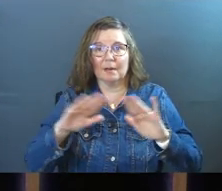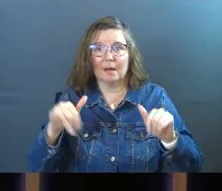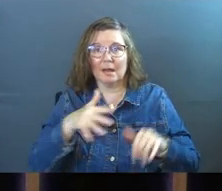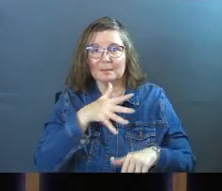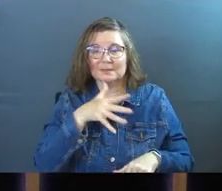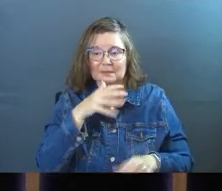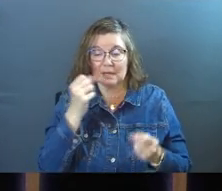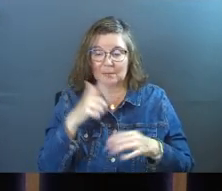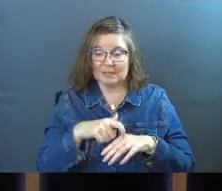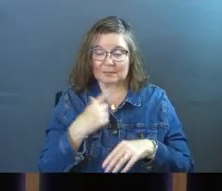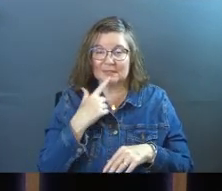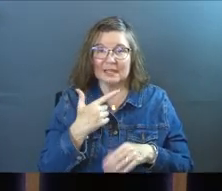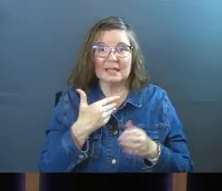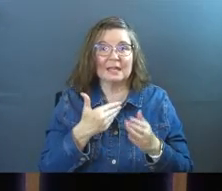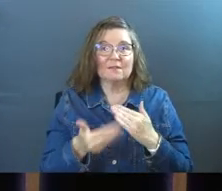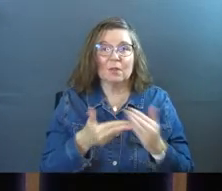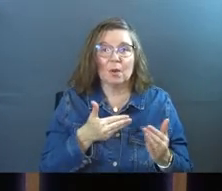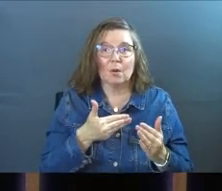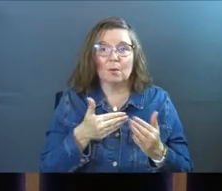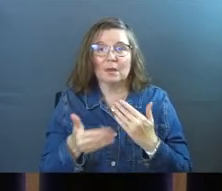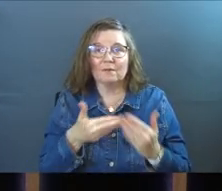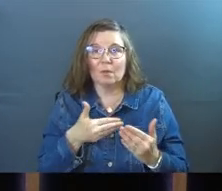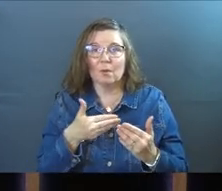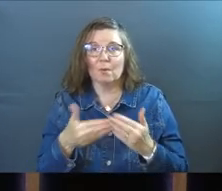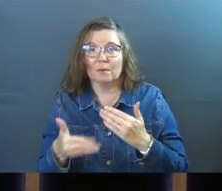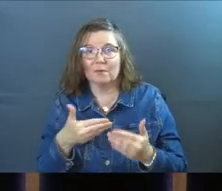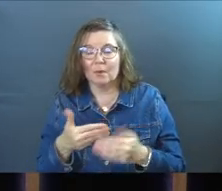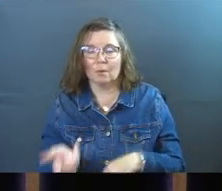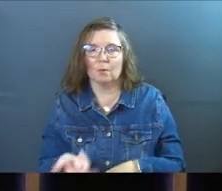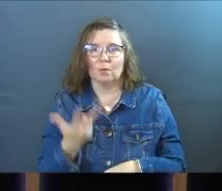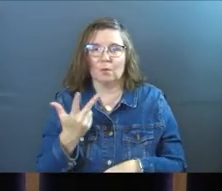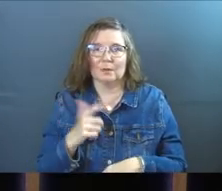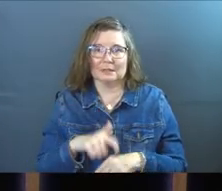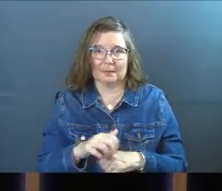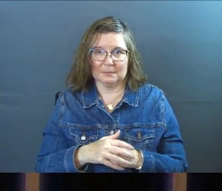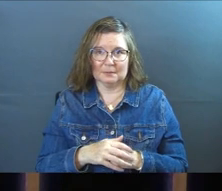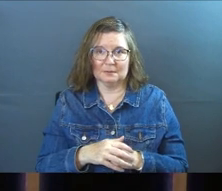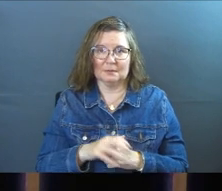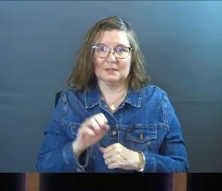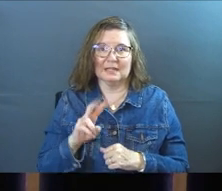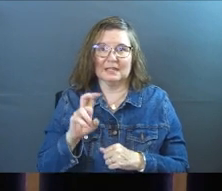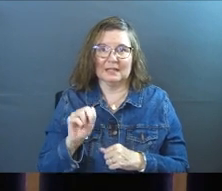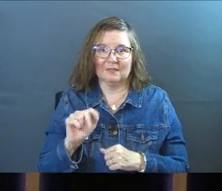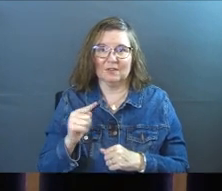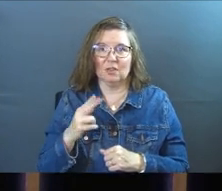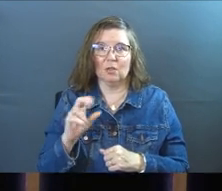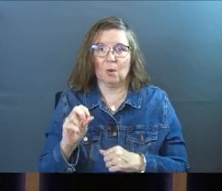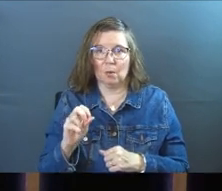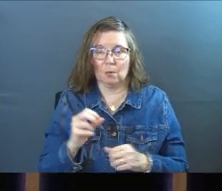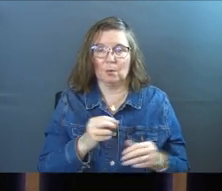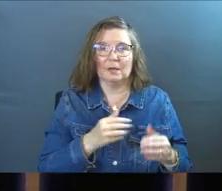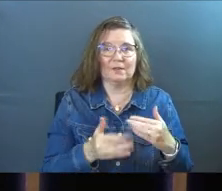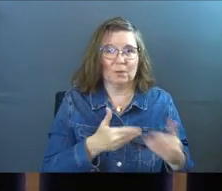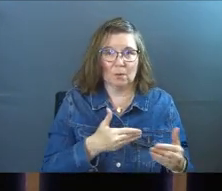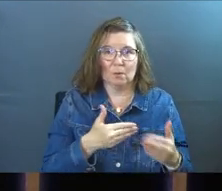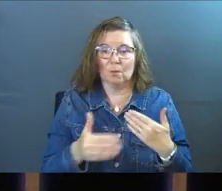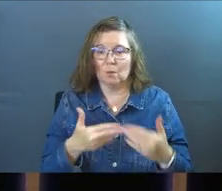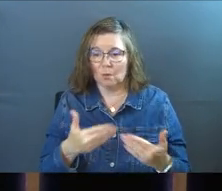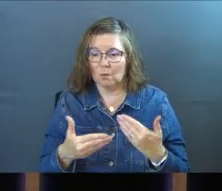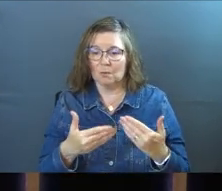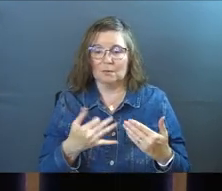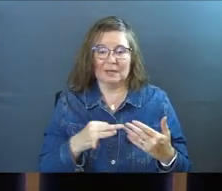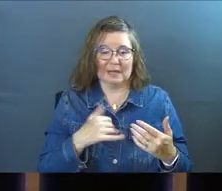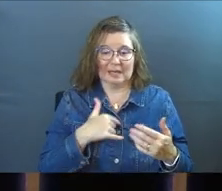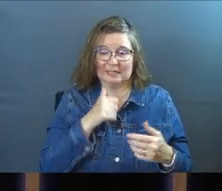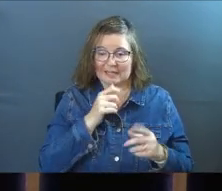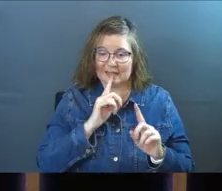How many times does he say "even though"? Three times. Even though, even though, even though. Even though